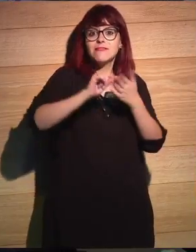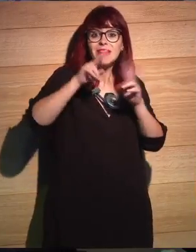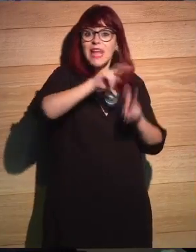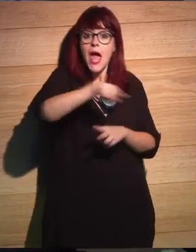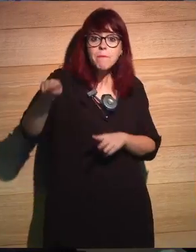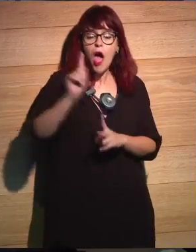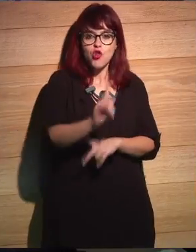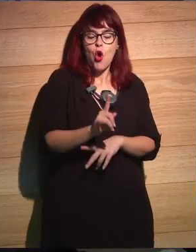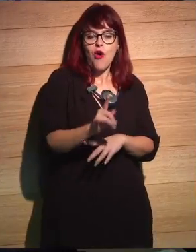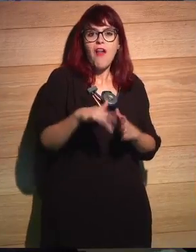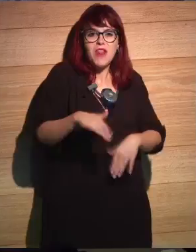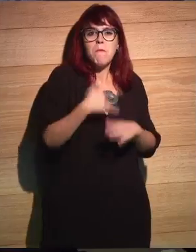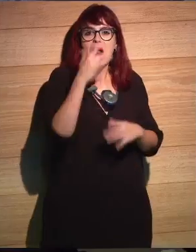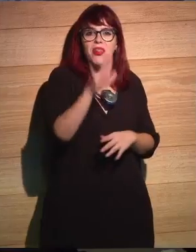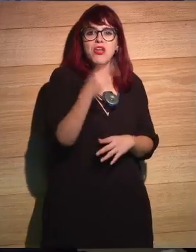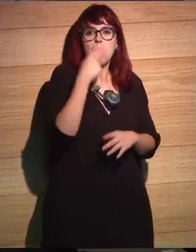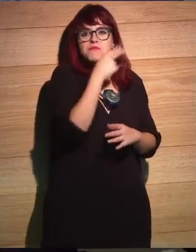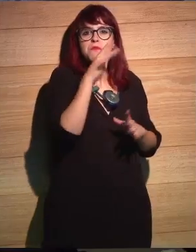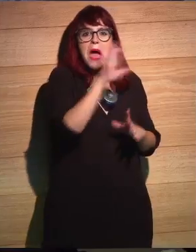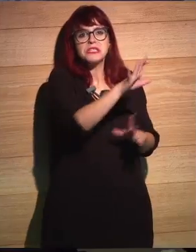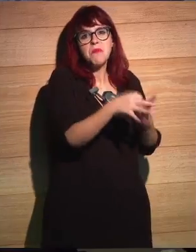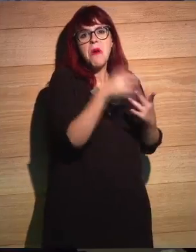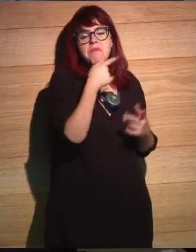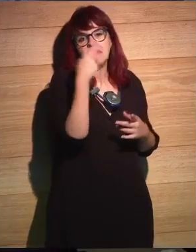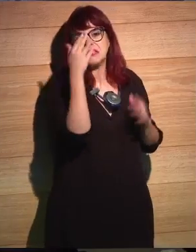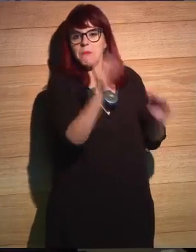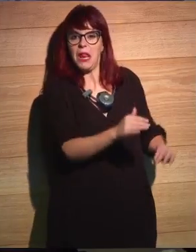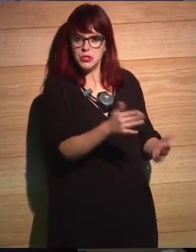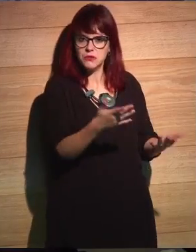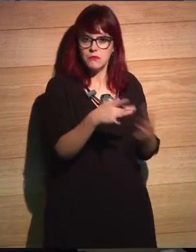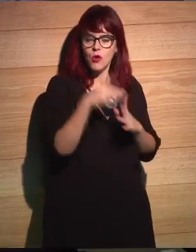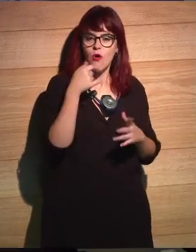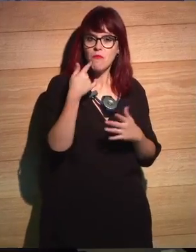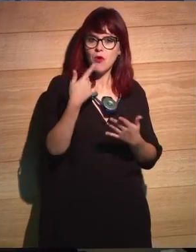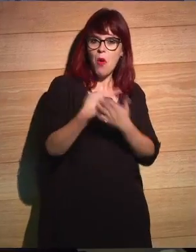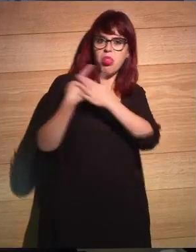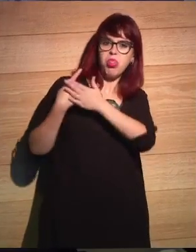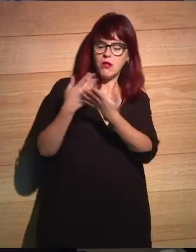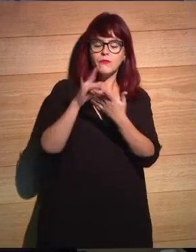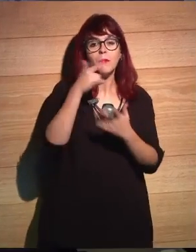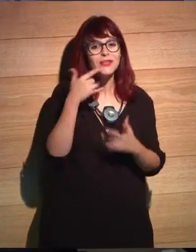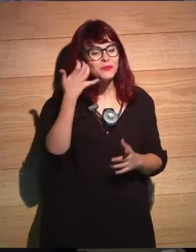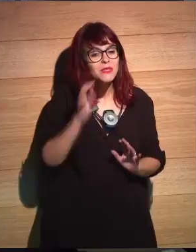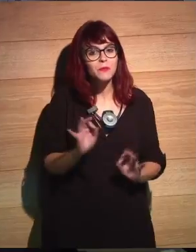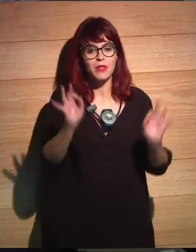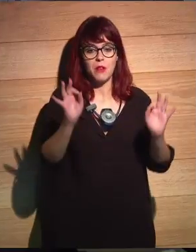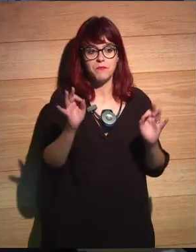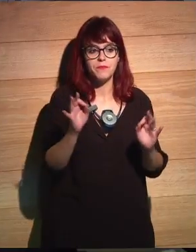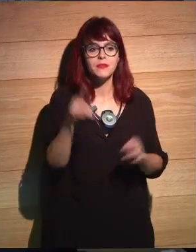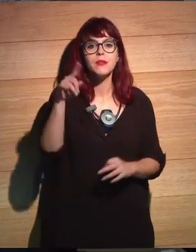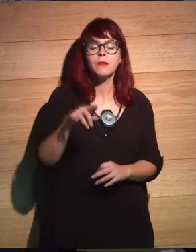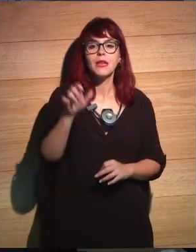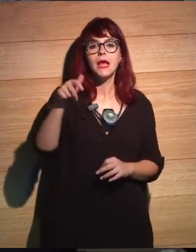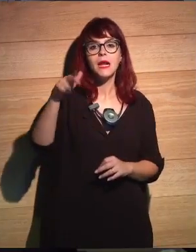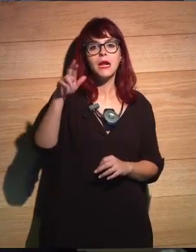cause of fighting racism. So I think that these are very characteristic features